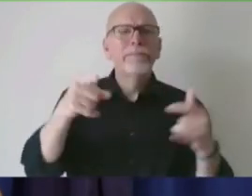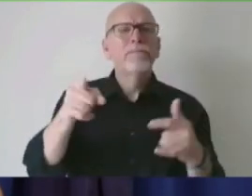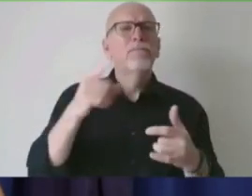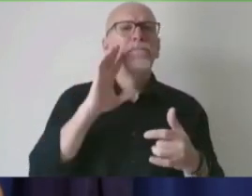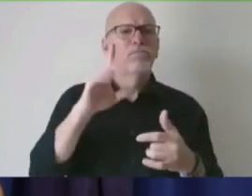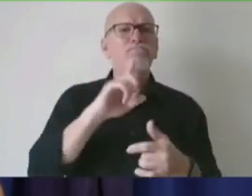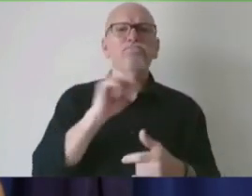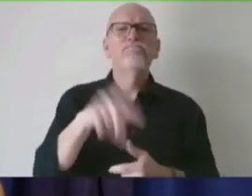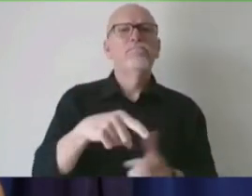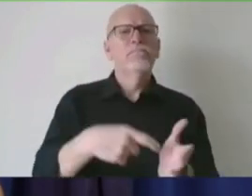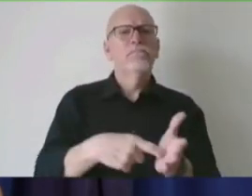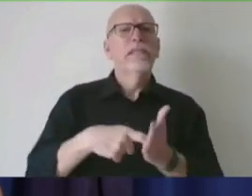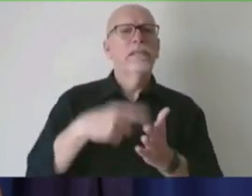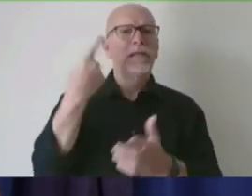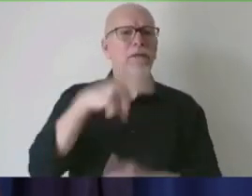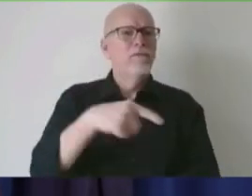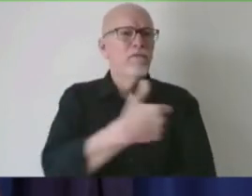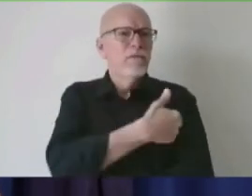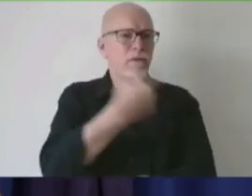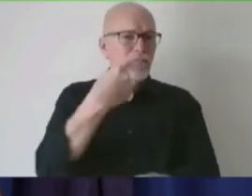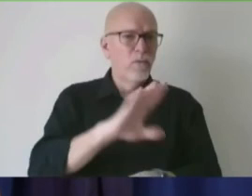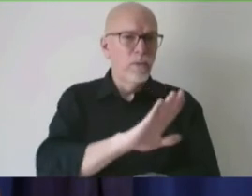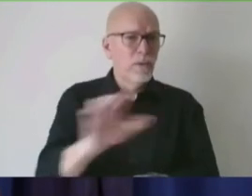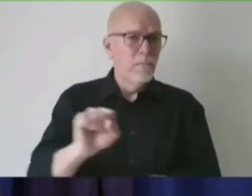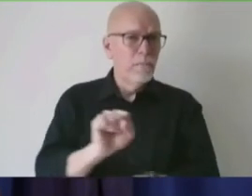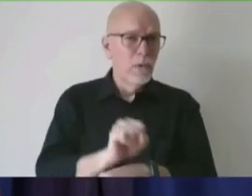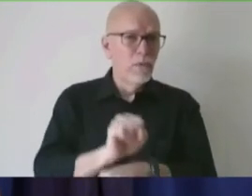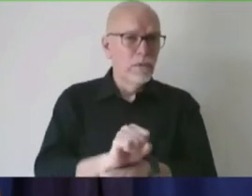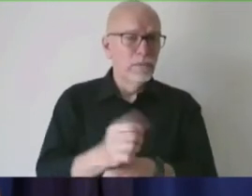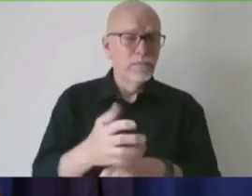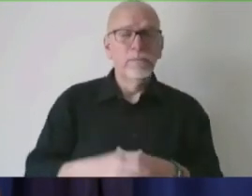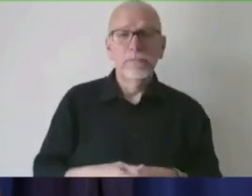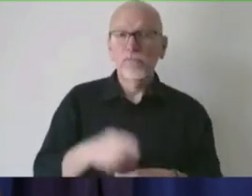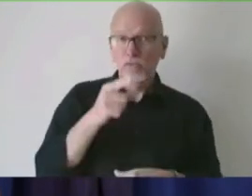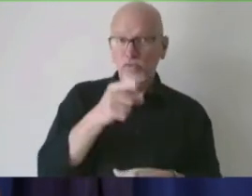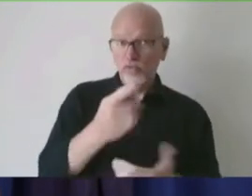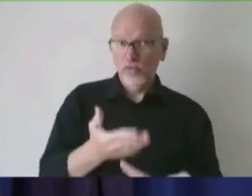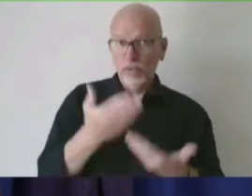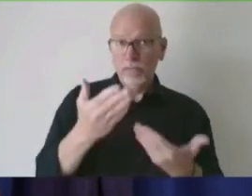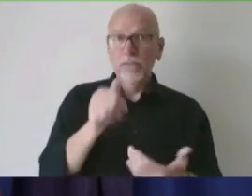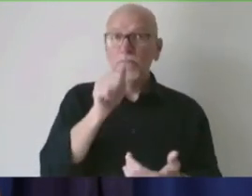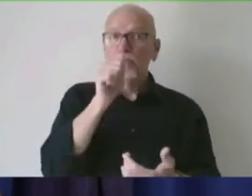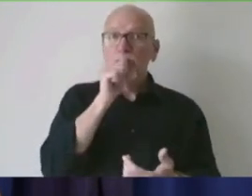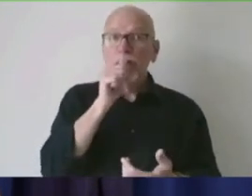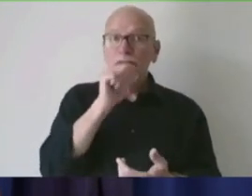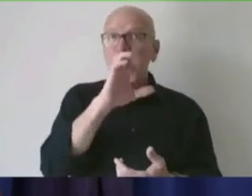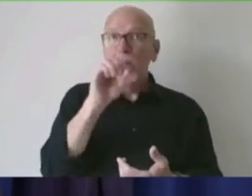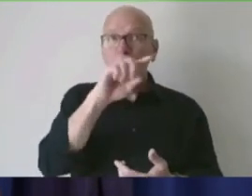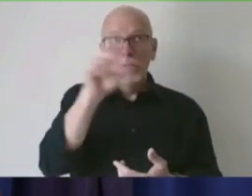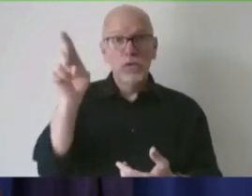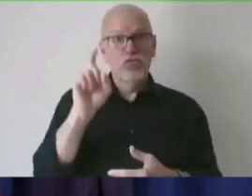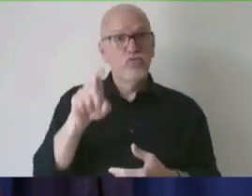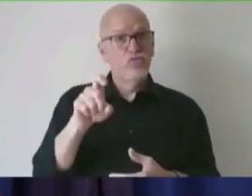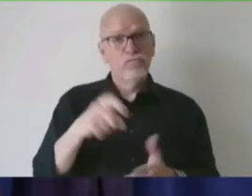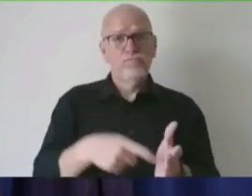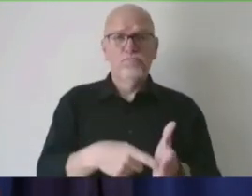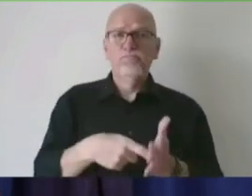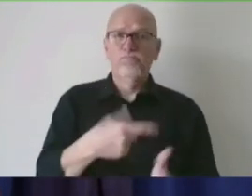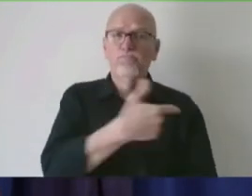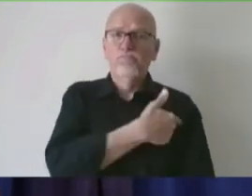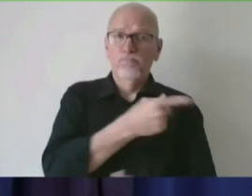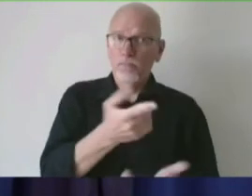mandates for vaccines for their employees. Are you recommending that private employers do this? And is